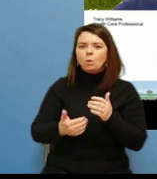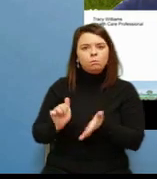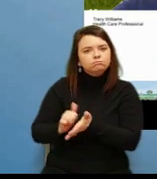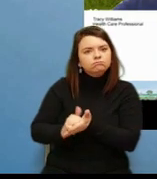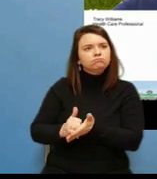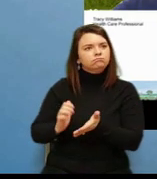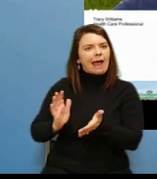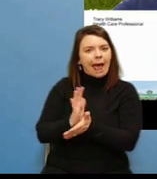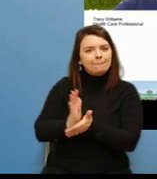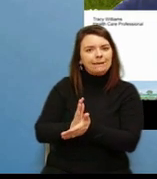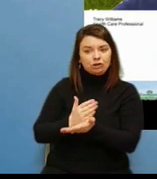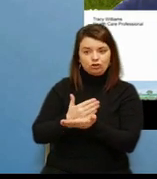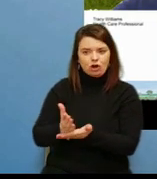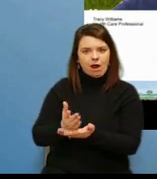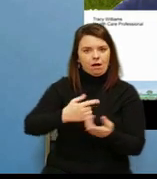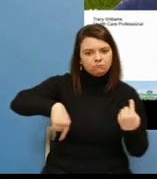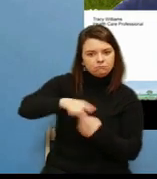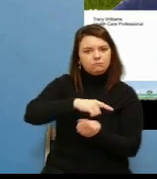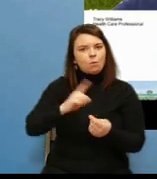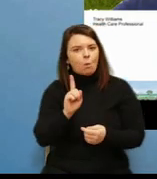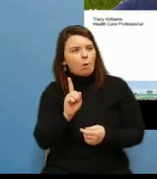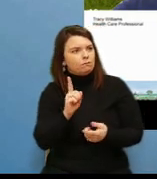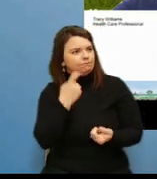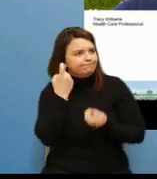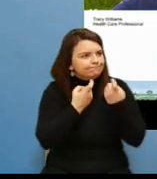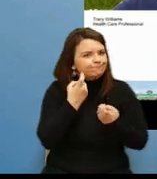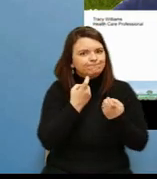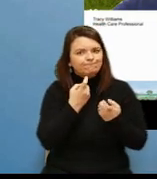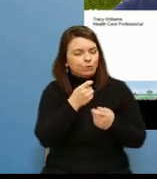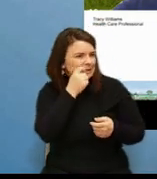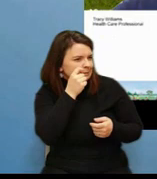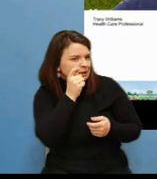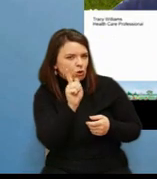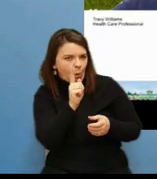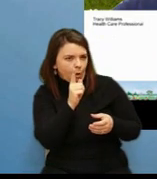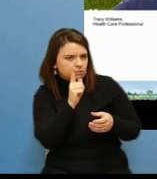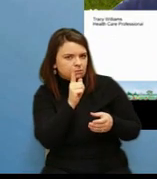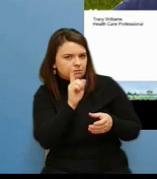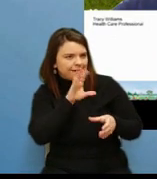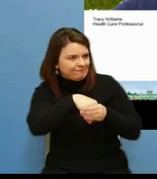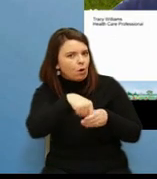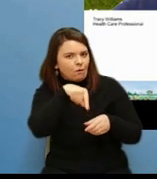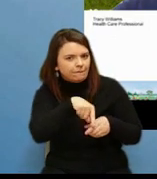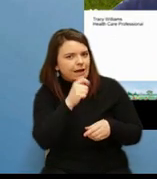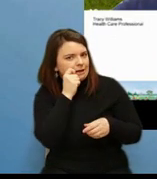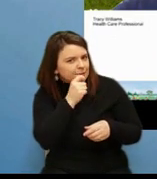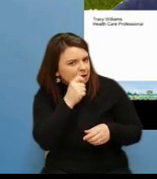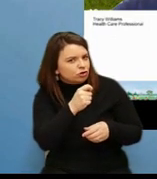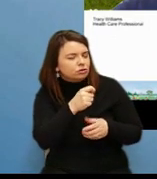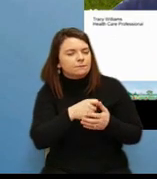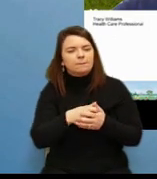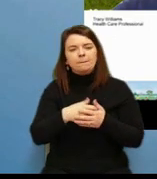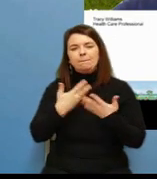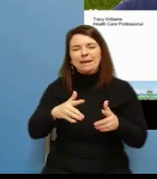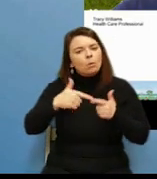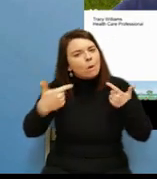really positive, is that the CQC have been much more willing and ready to share what they will now be looking for in inspections.